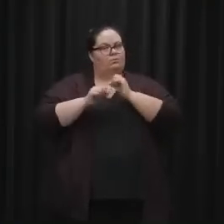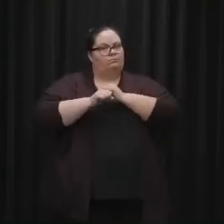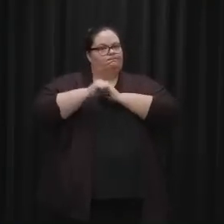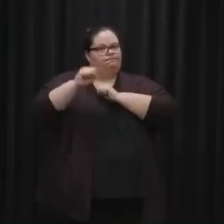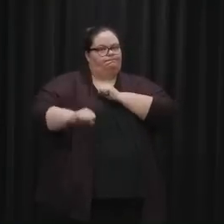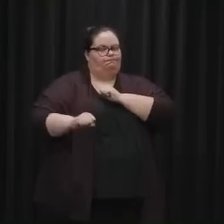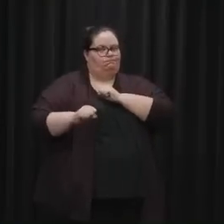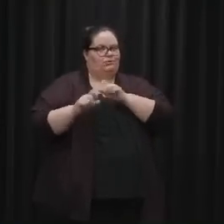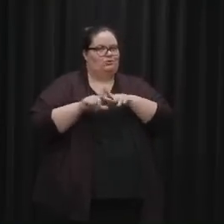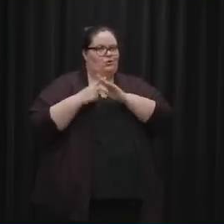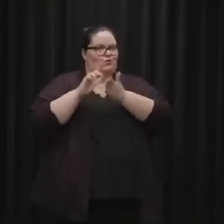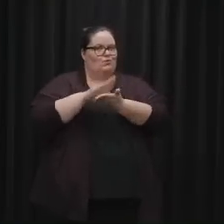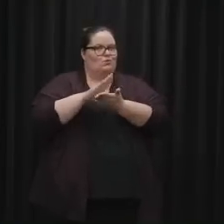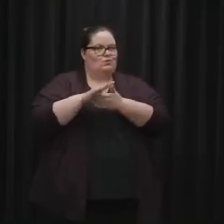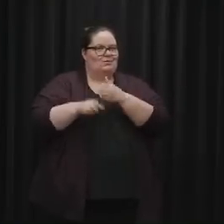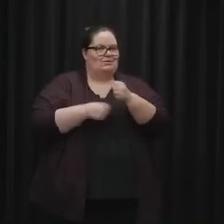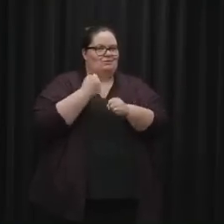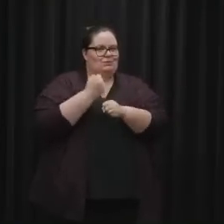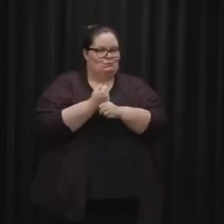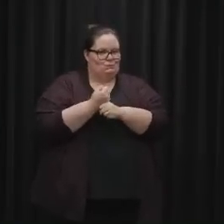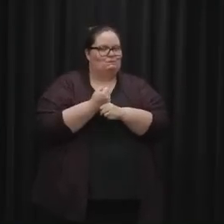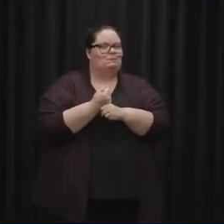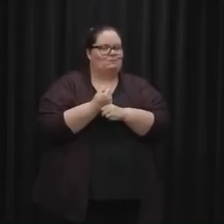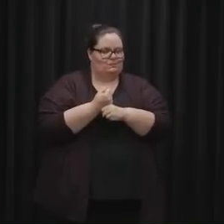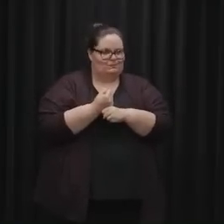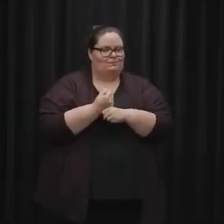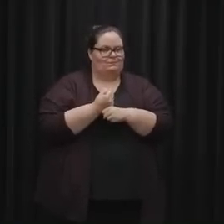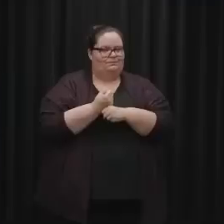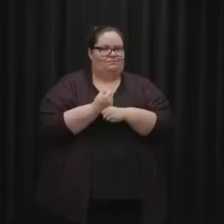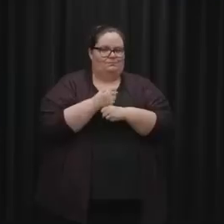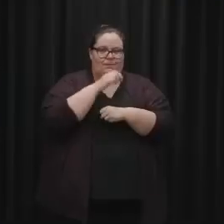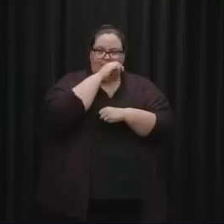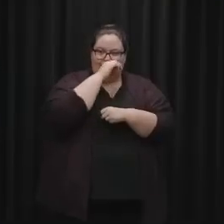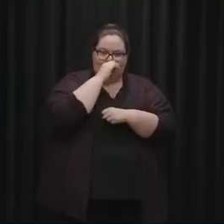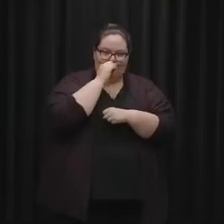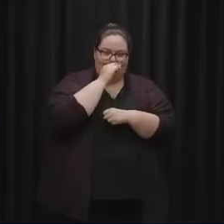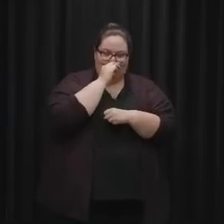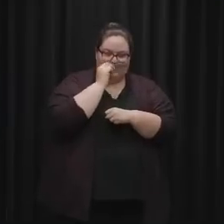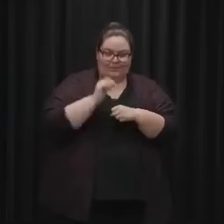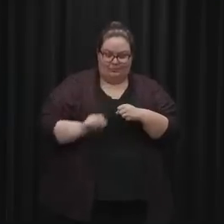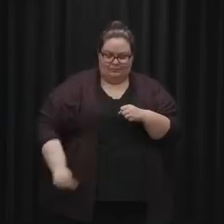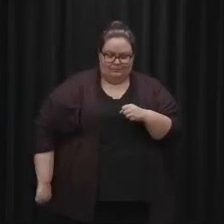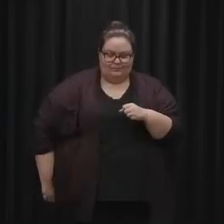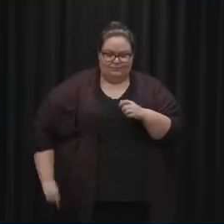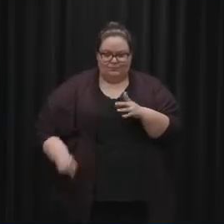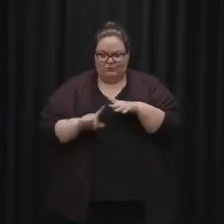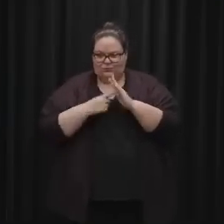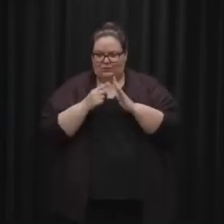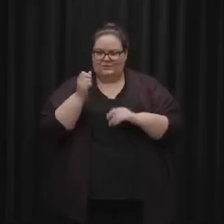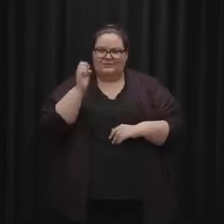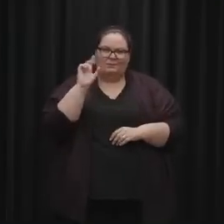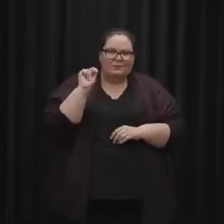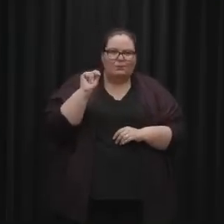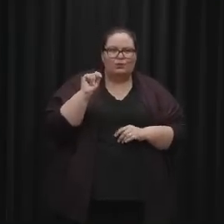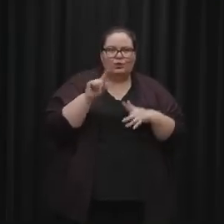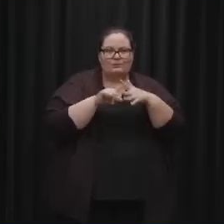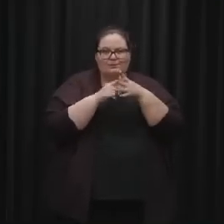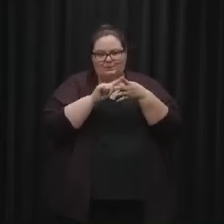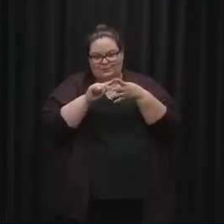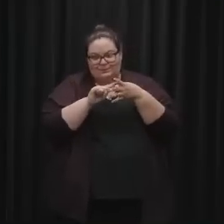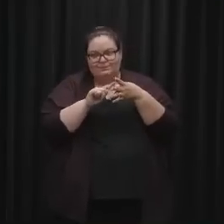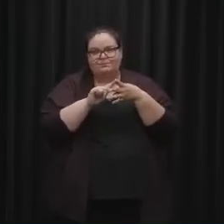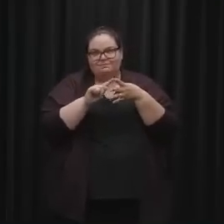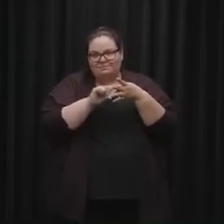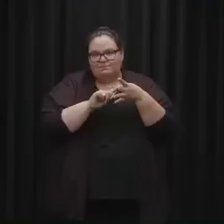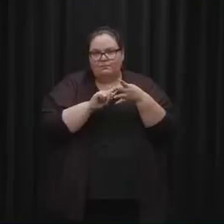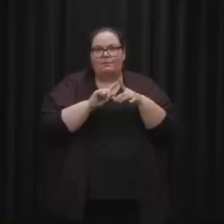at the beginning of the school year when school was back in at the beginning of September. But that